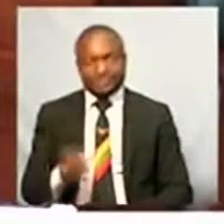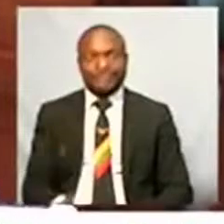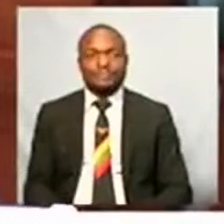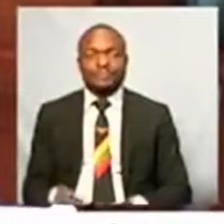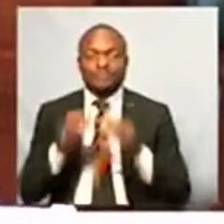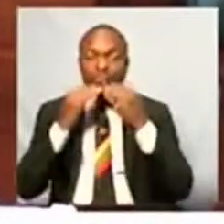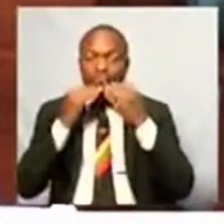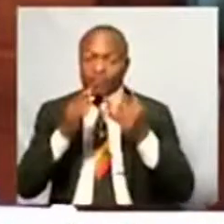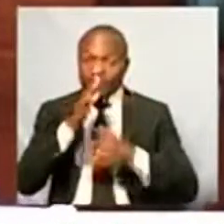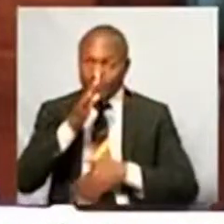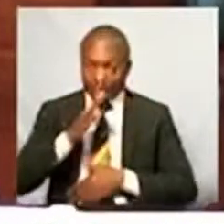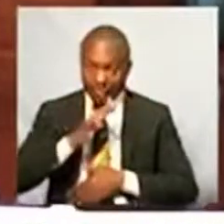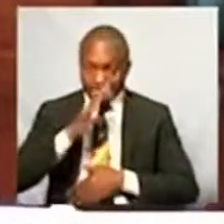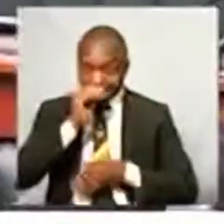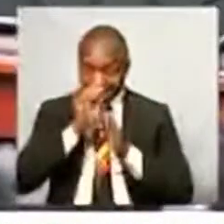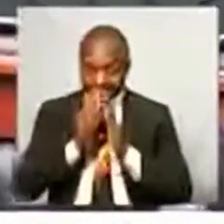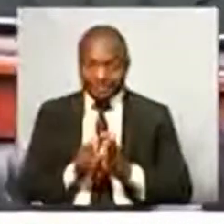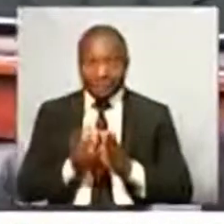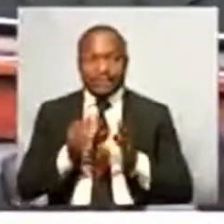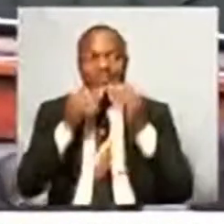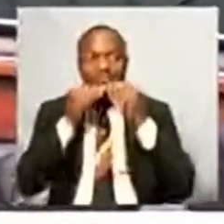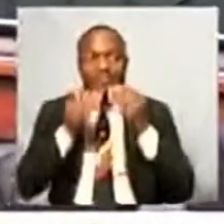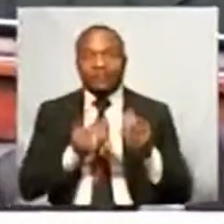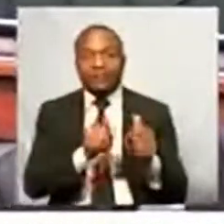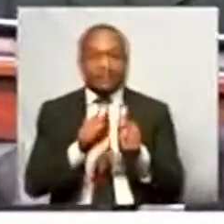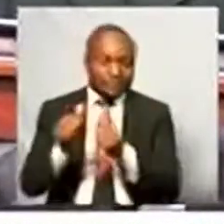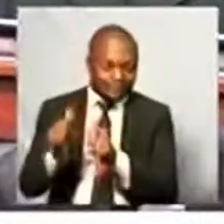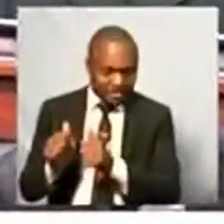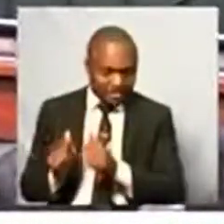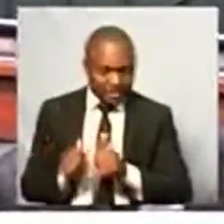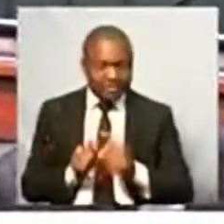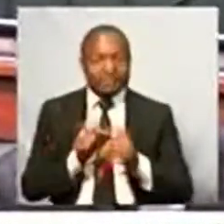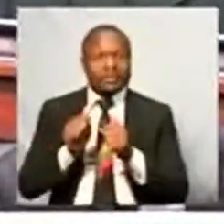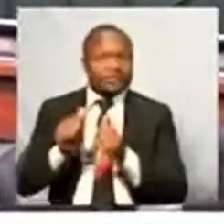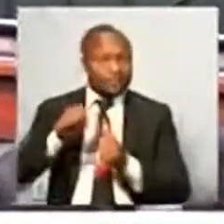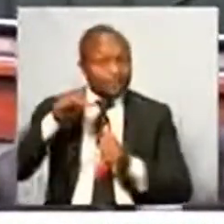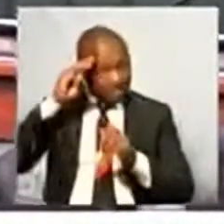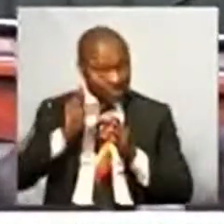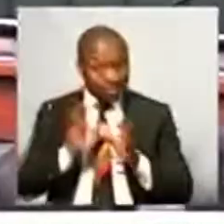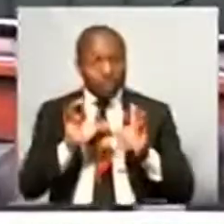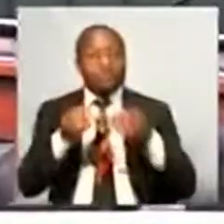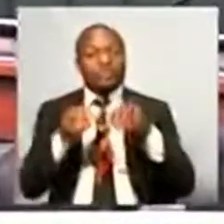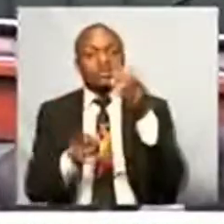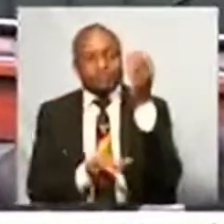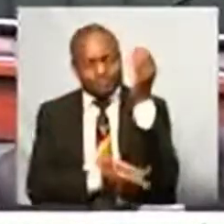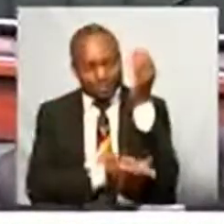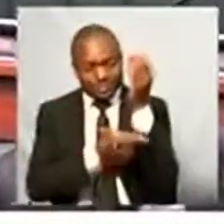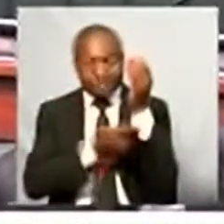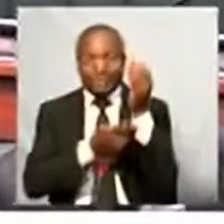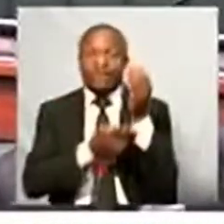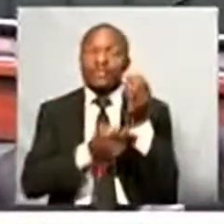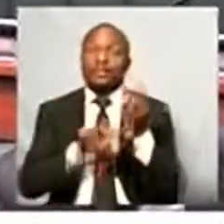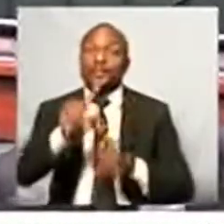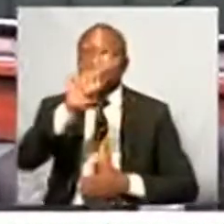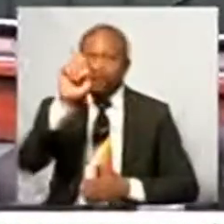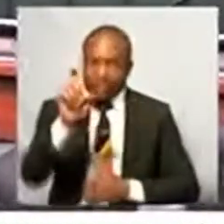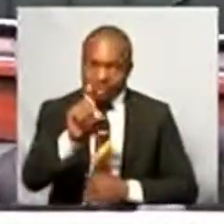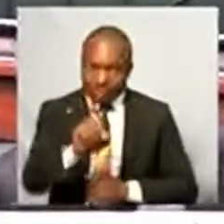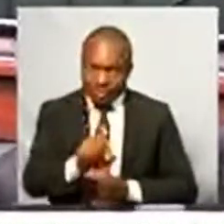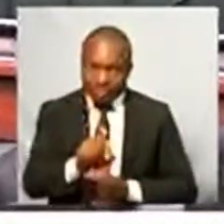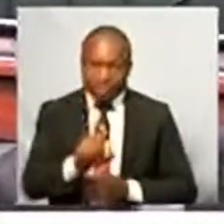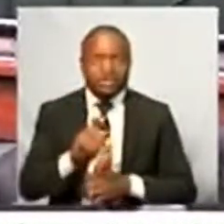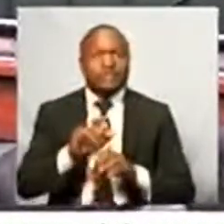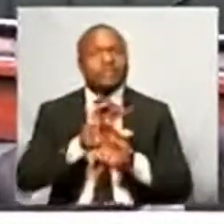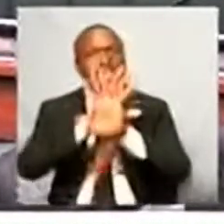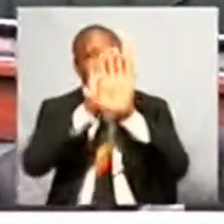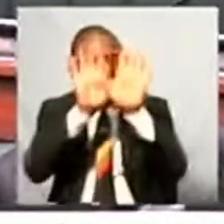Yeah, thank you, Madam Speaker, and thank you, Acting Minister, Community Development. Madam Speaker, the question is very